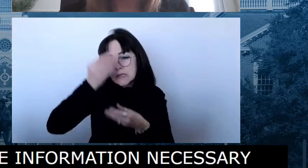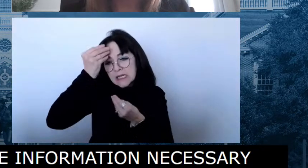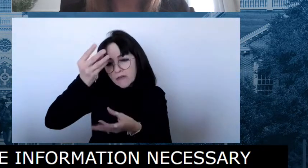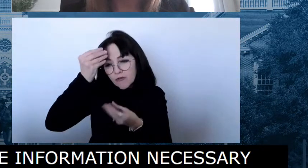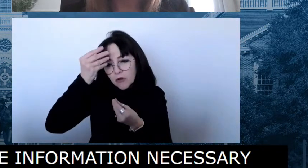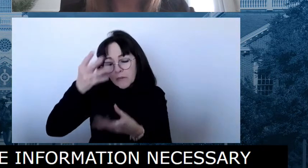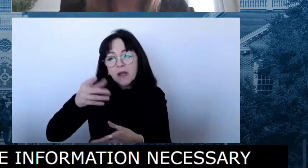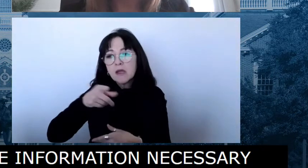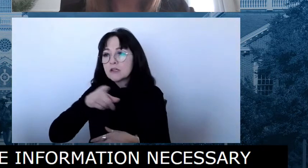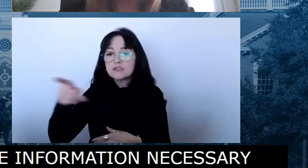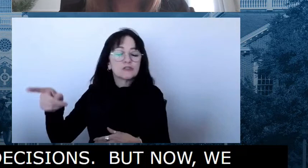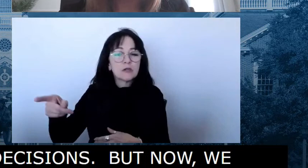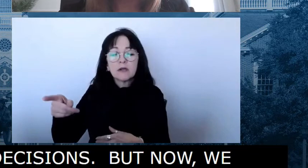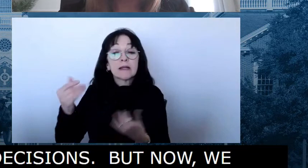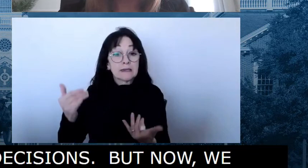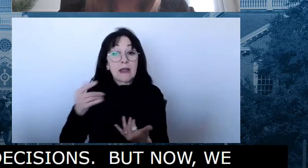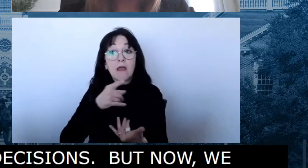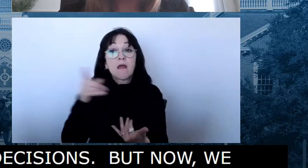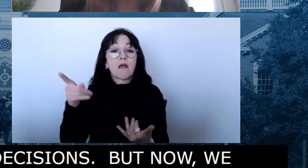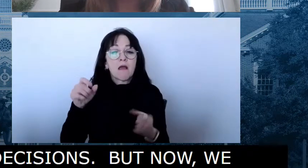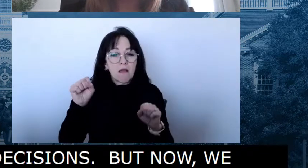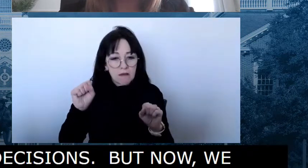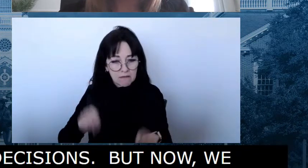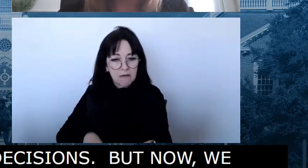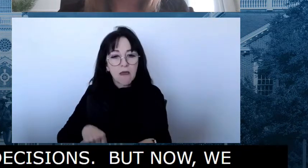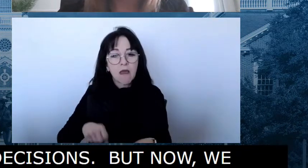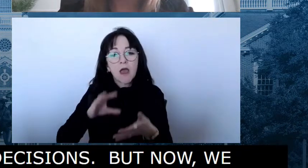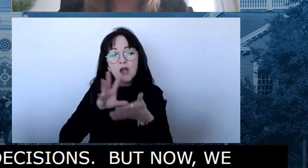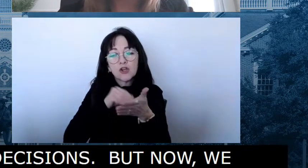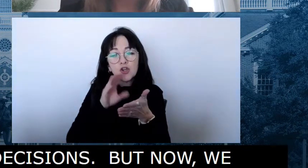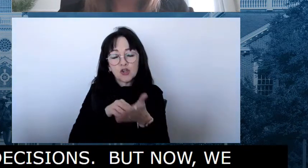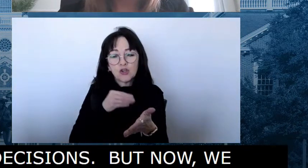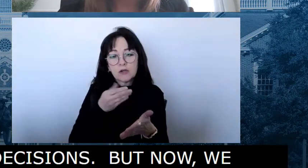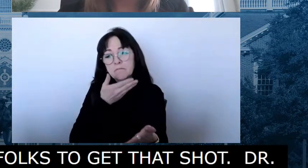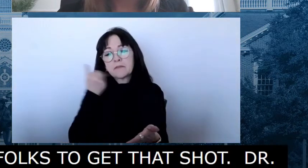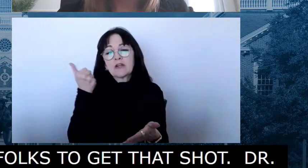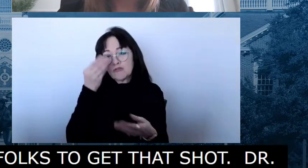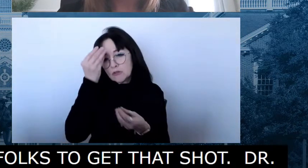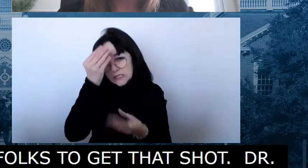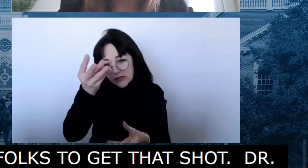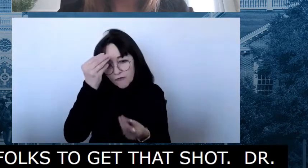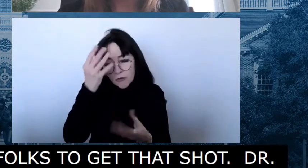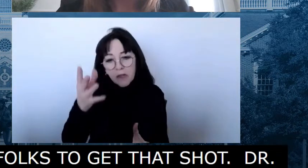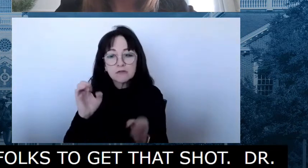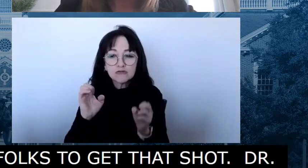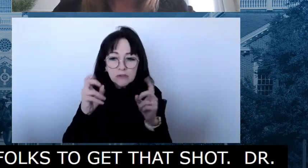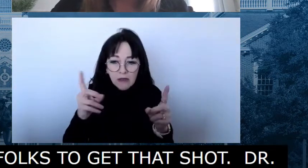that shot. Dr. Rattay, any thoughts there? I know we have a team on the field working on that.